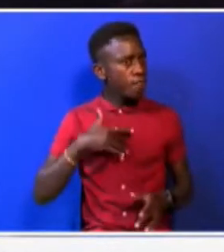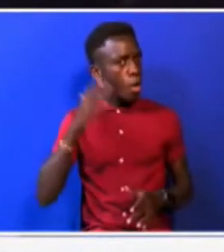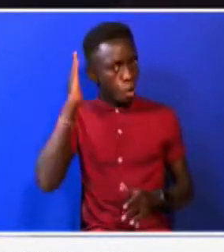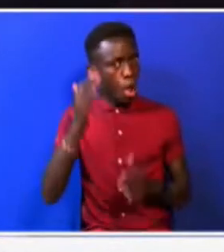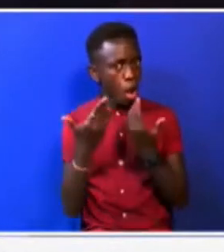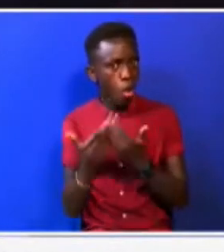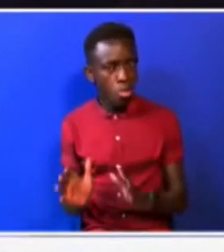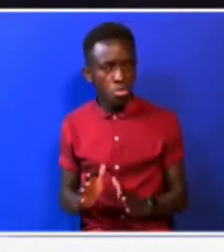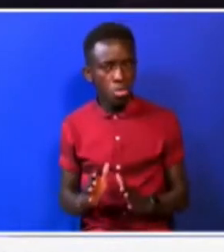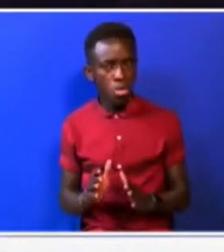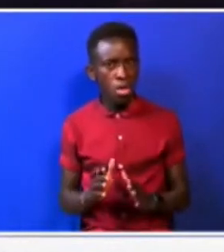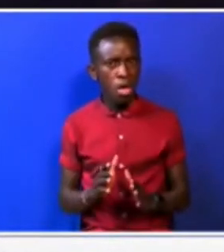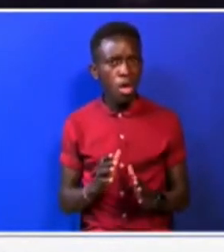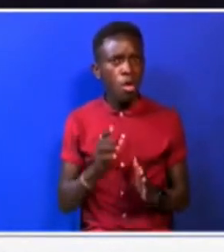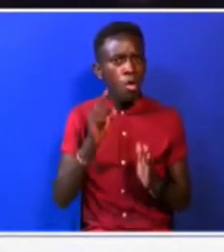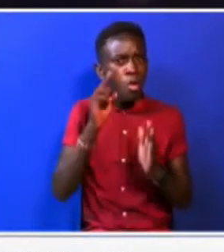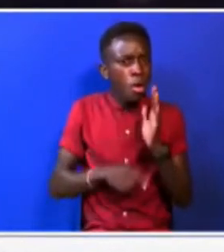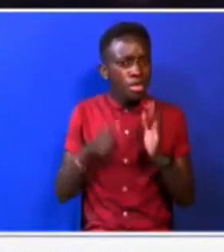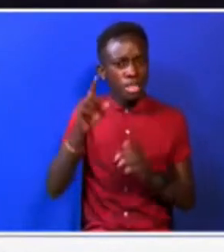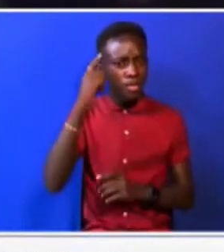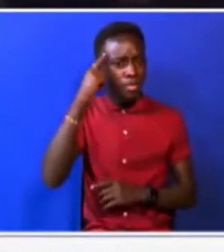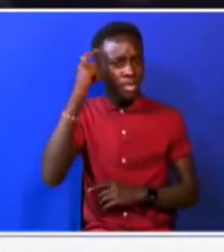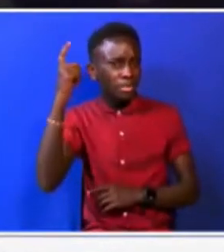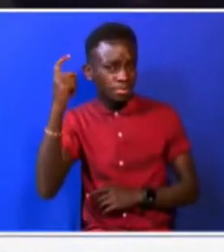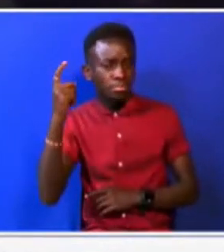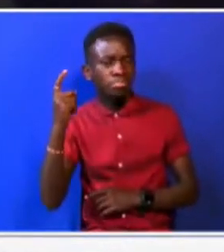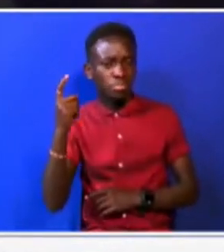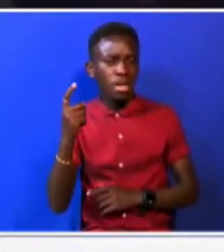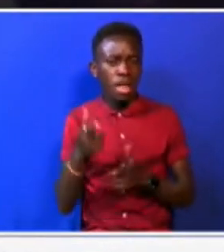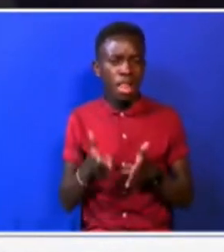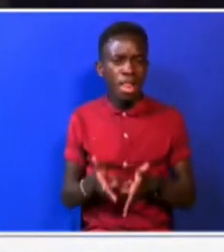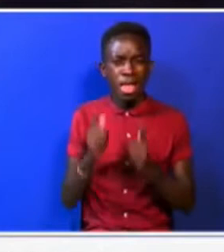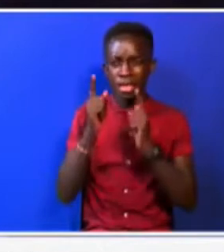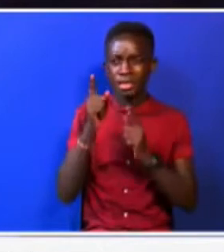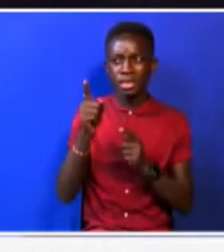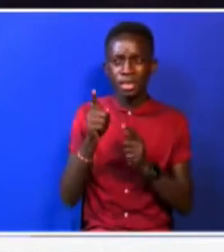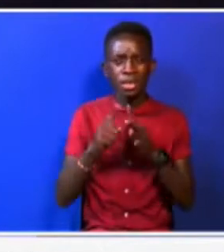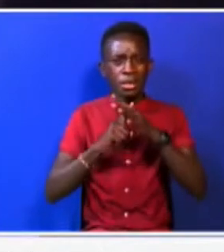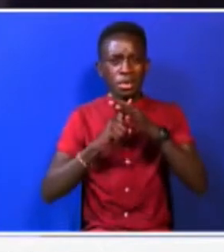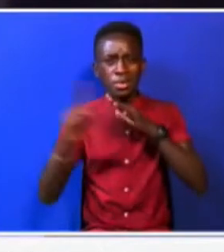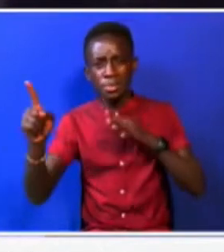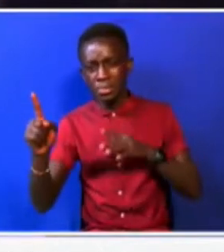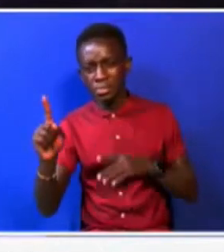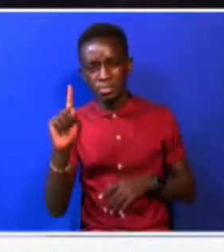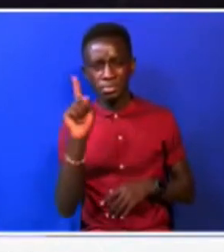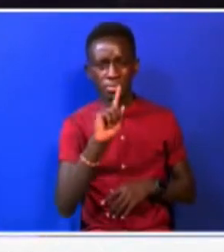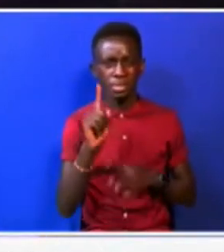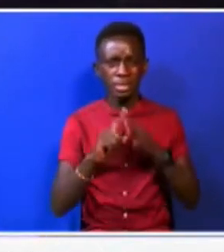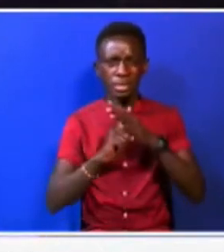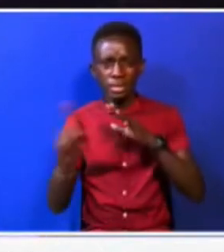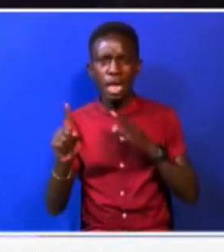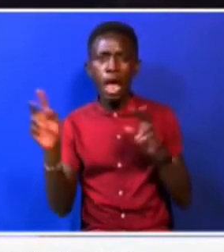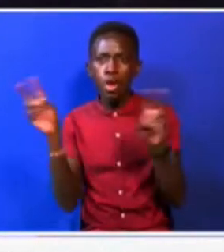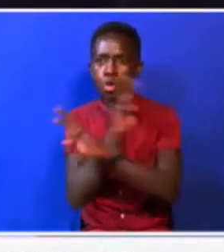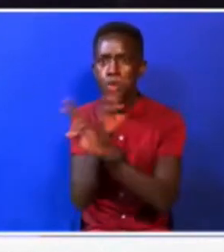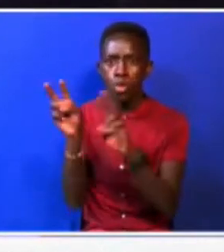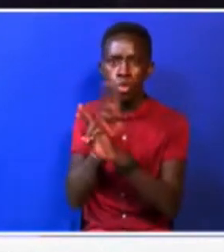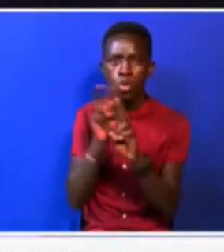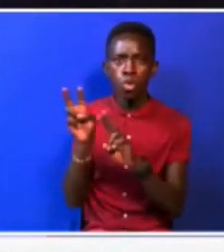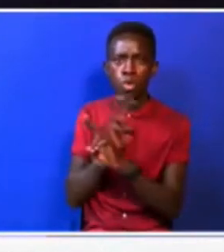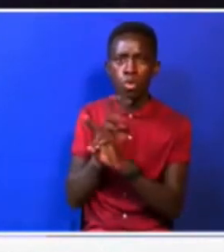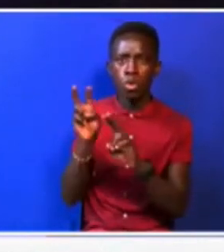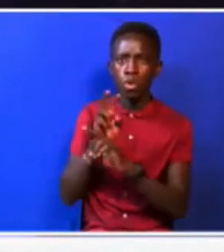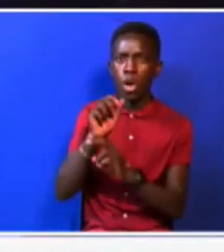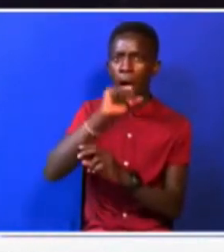manner we feel he has, let him not run away to seek solace in